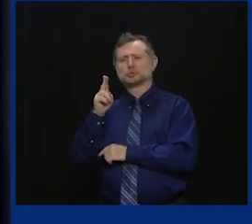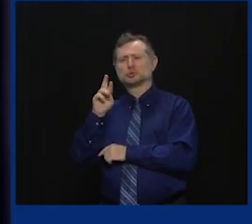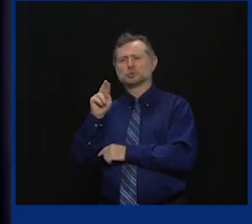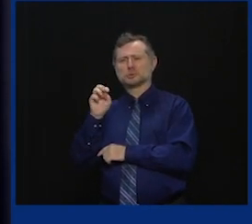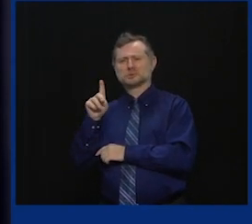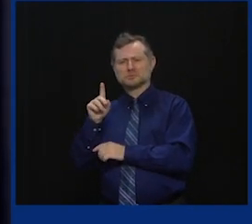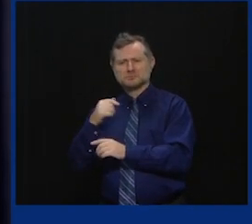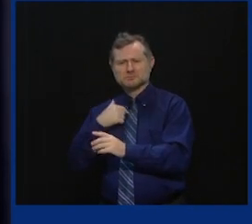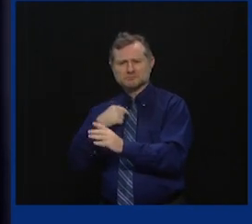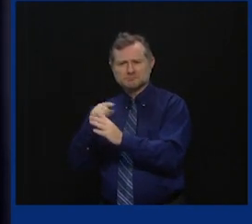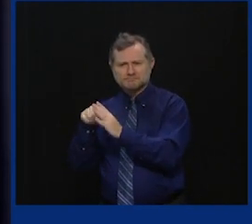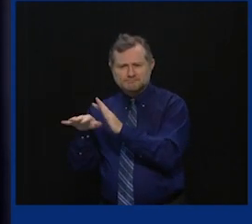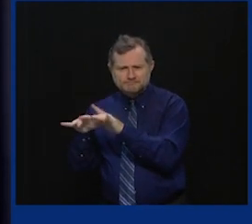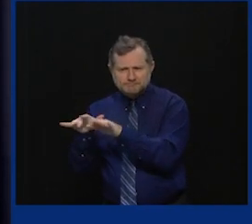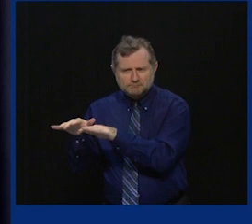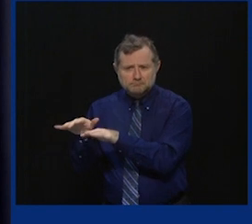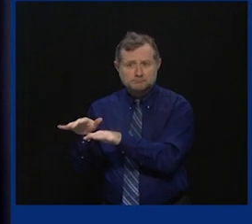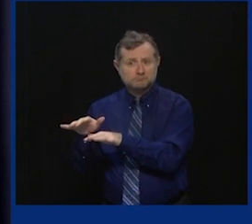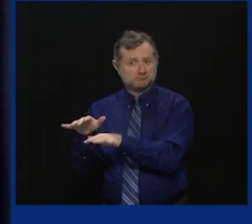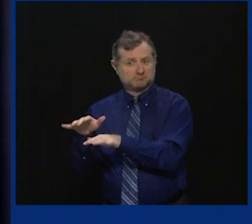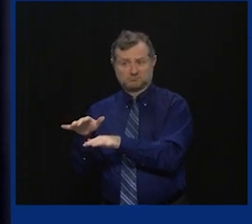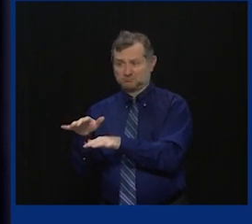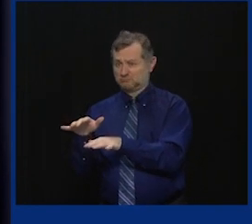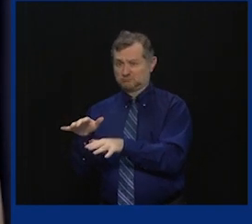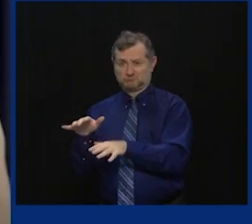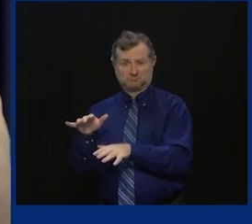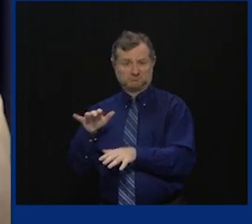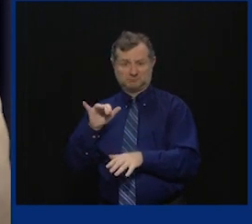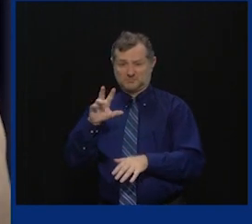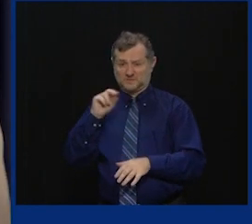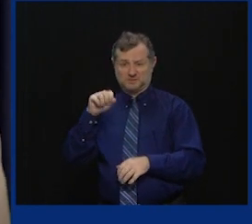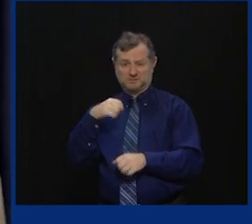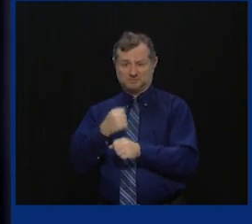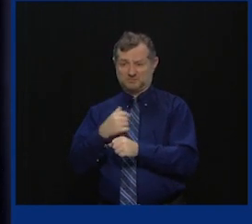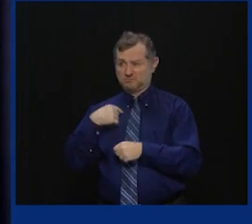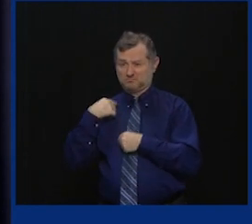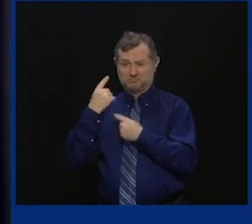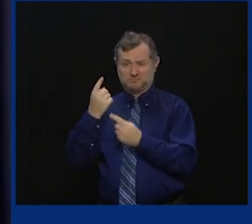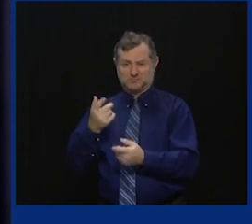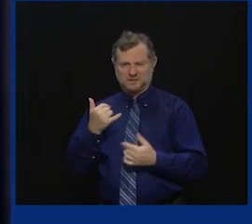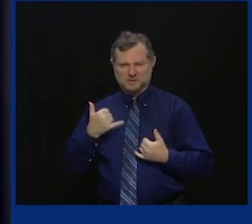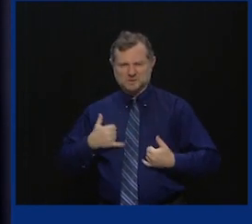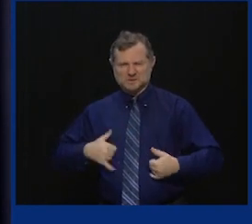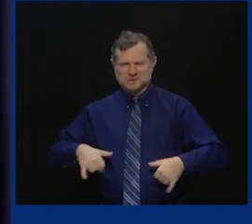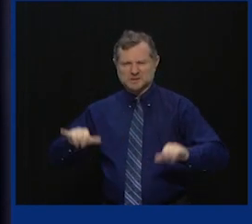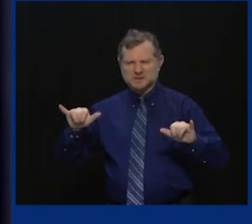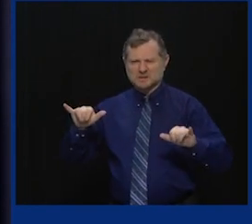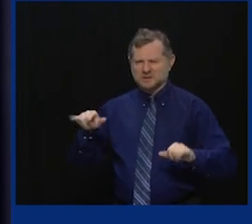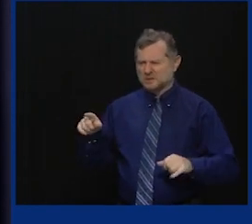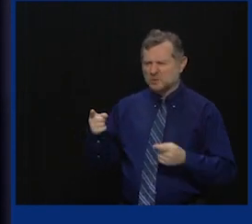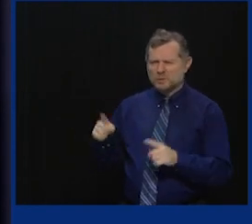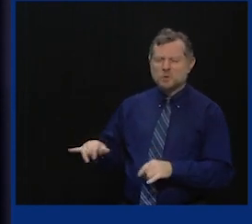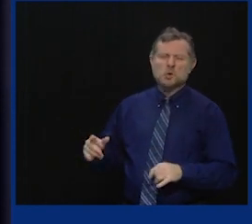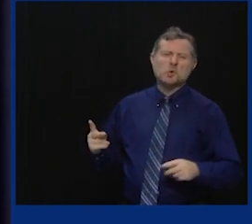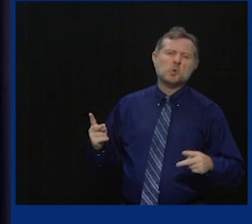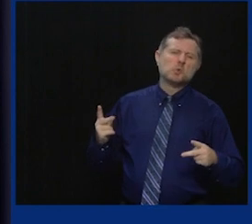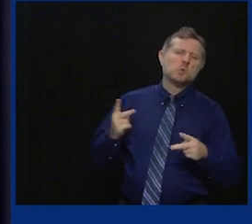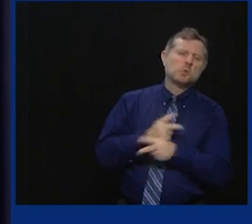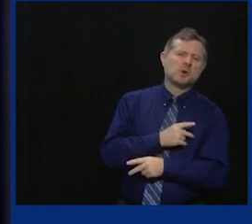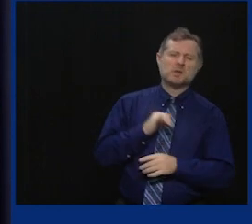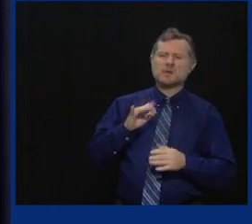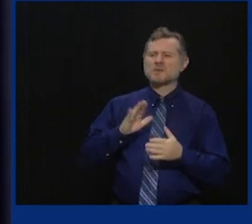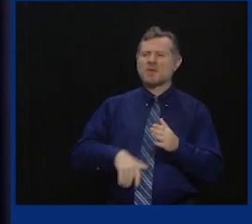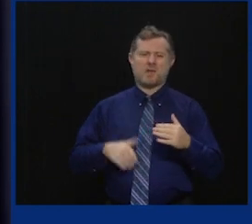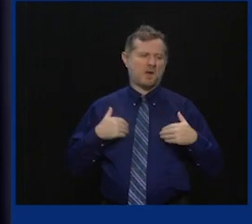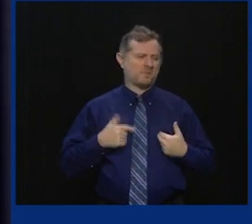still being tortured and treated like worse than animals. Because I'm